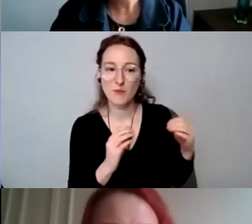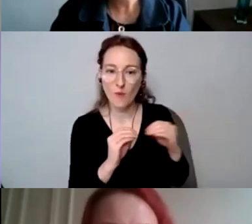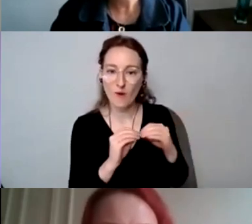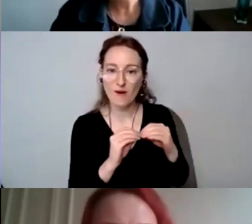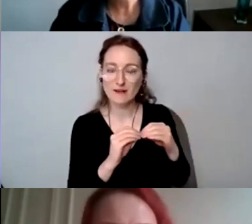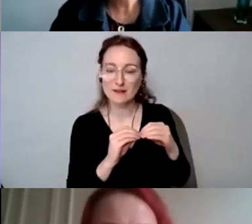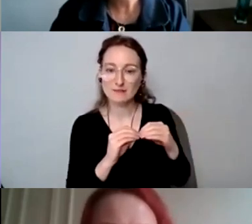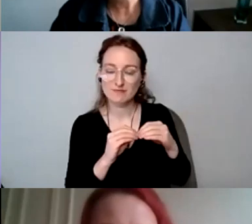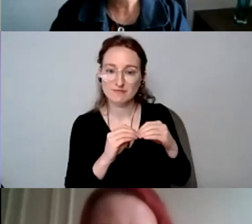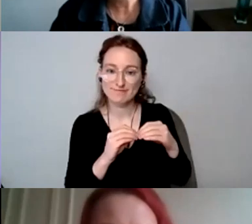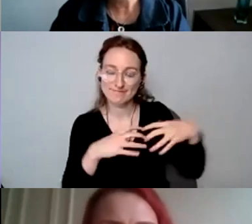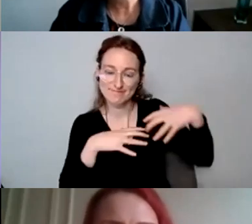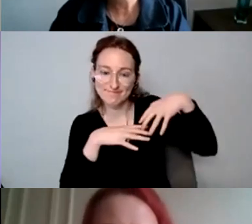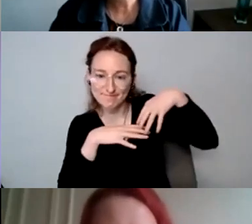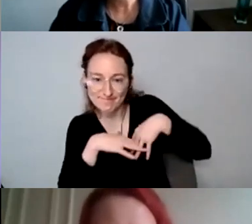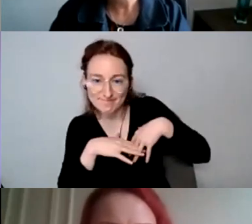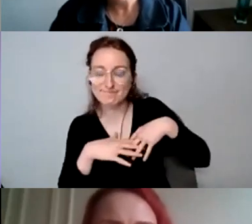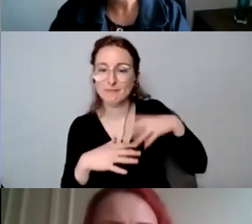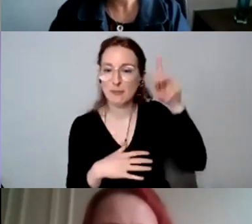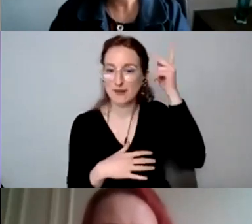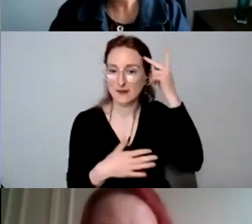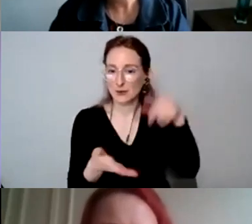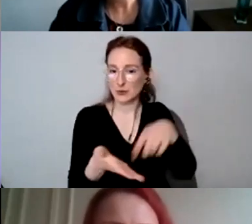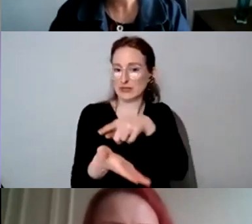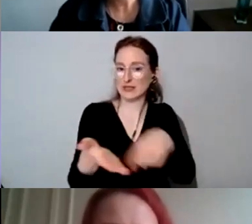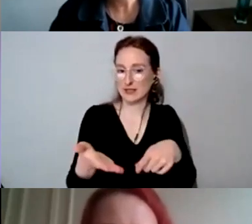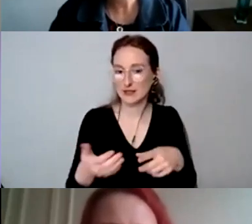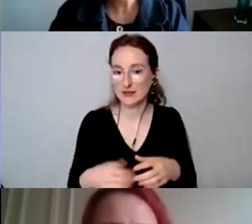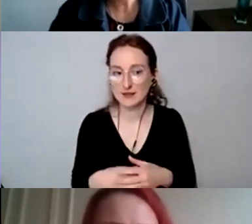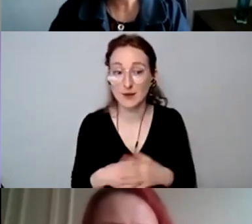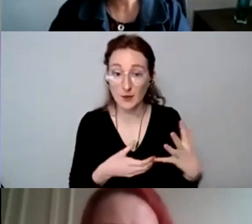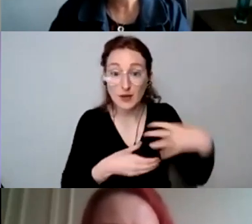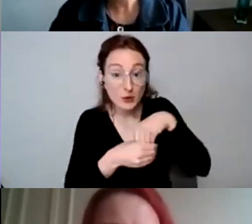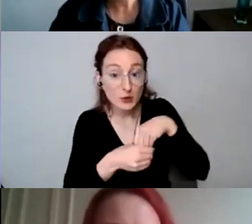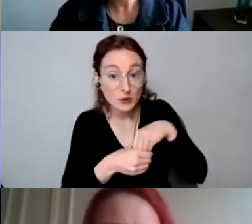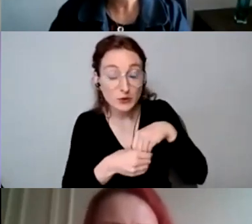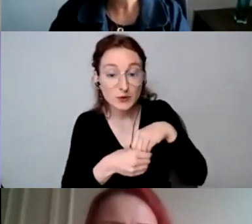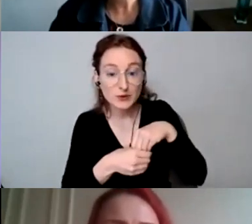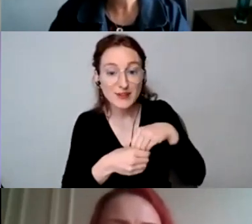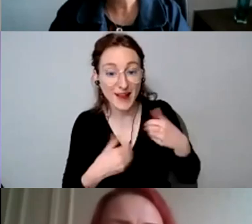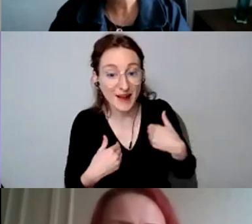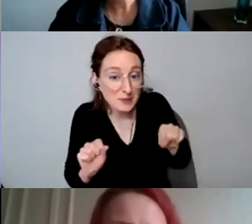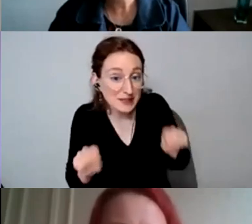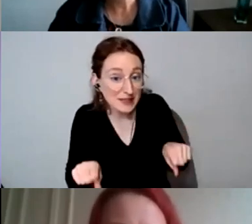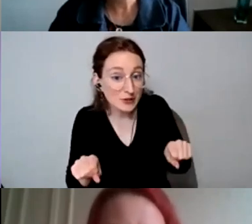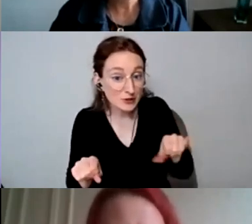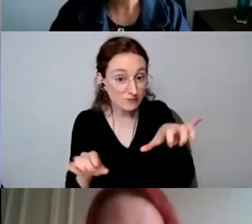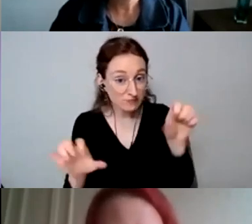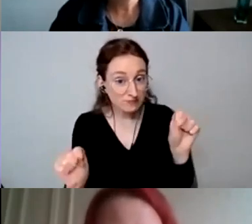systemic political critique that inclusia has this potential, but in